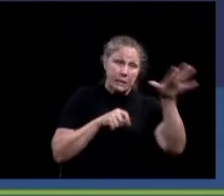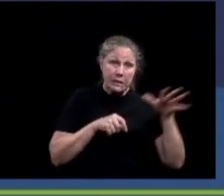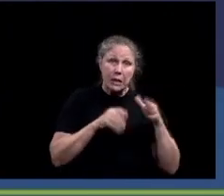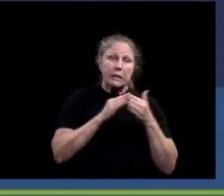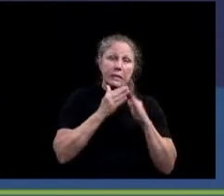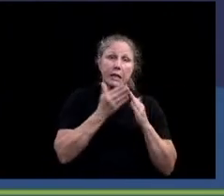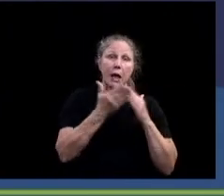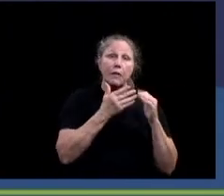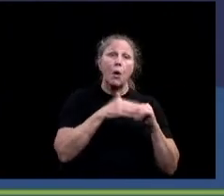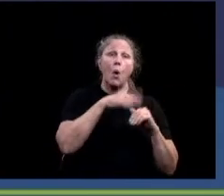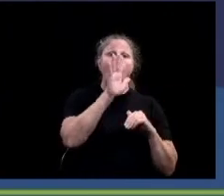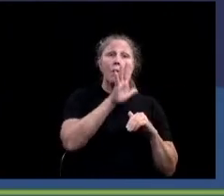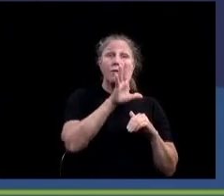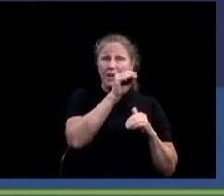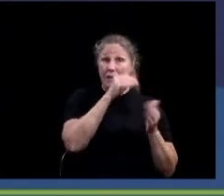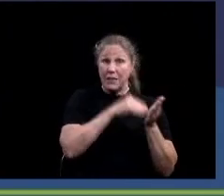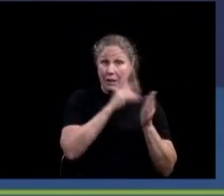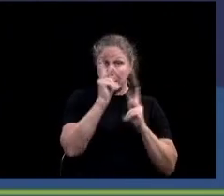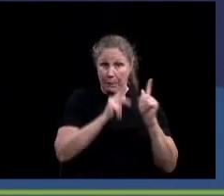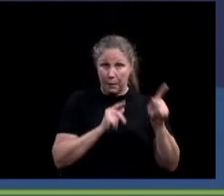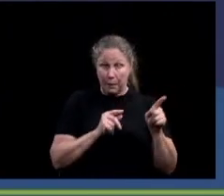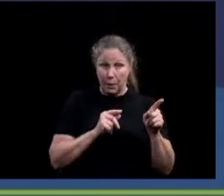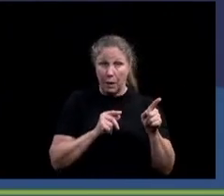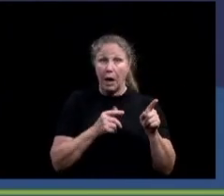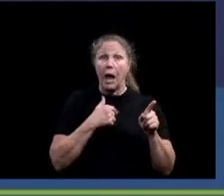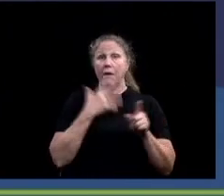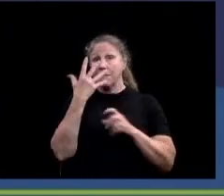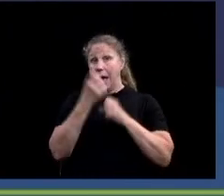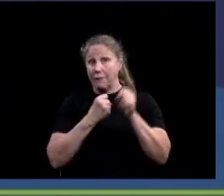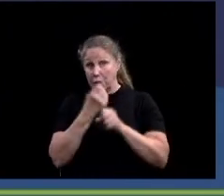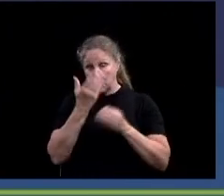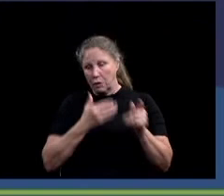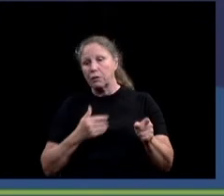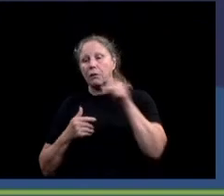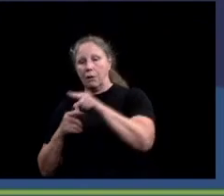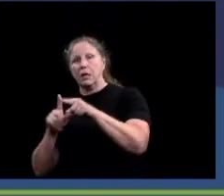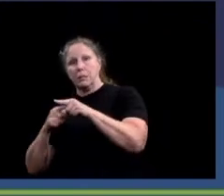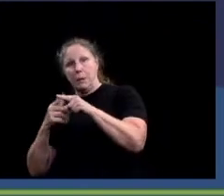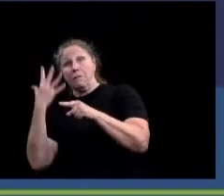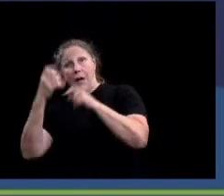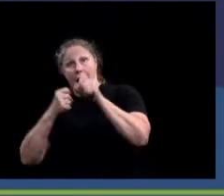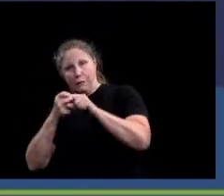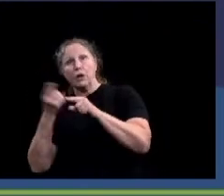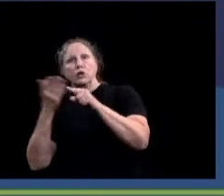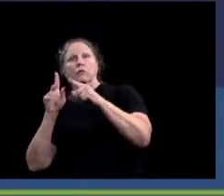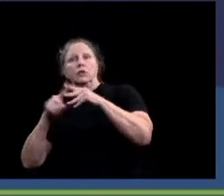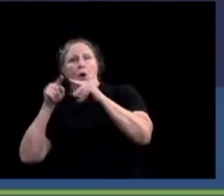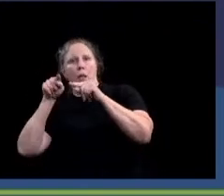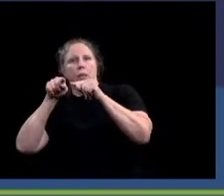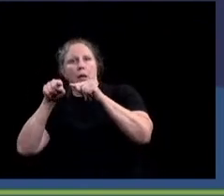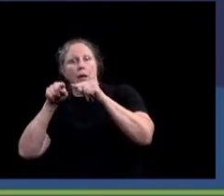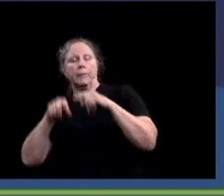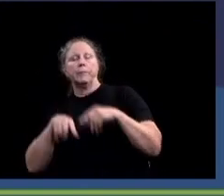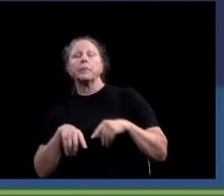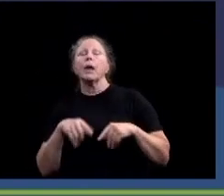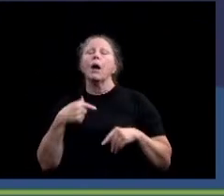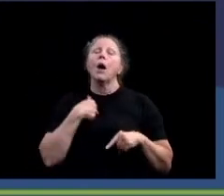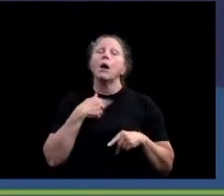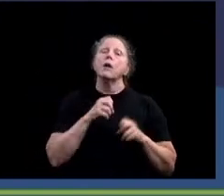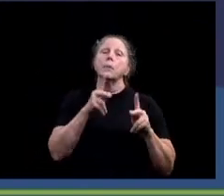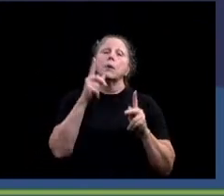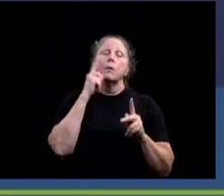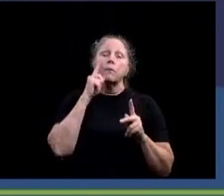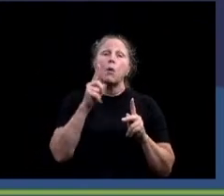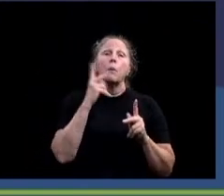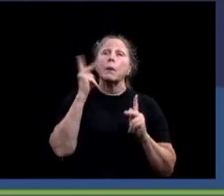have 5 years of service there, we can start you at 5-year pay. We also have some opportunities for out-of-state officers who are